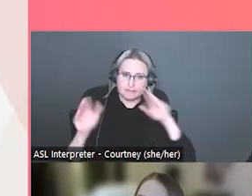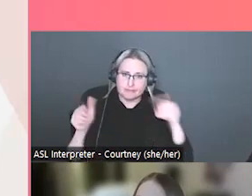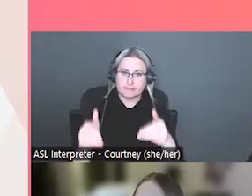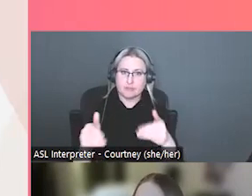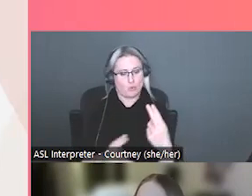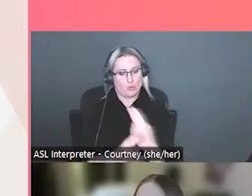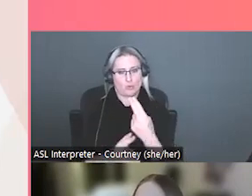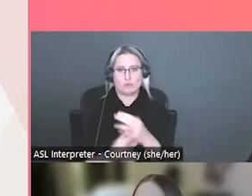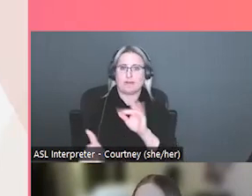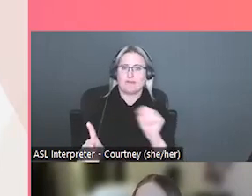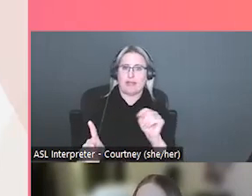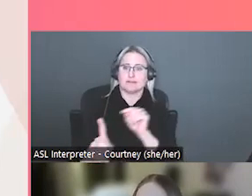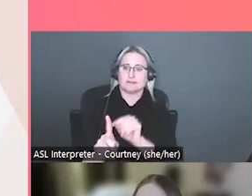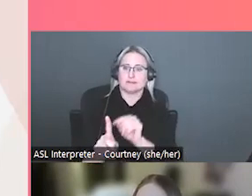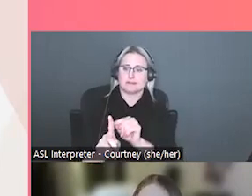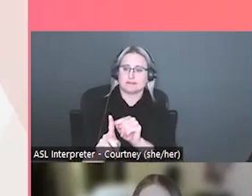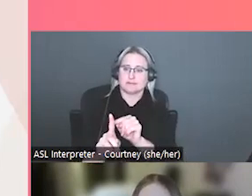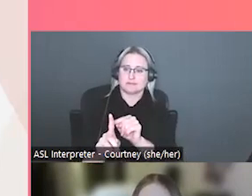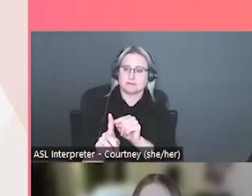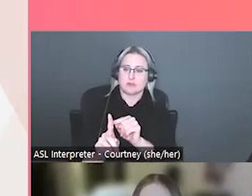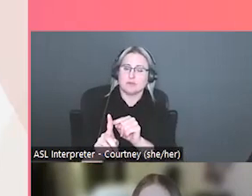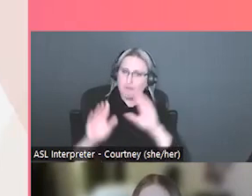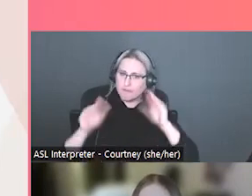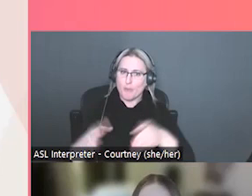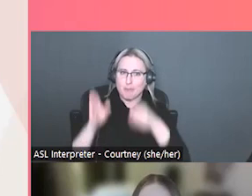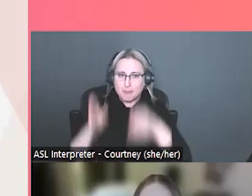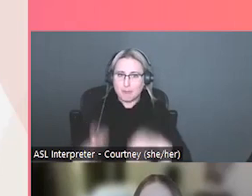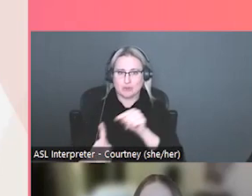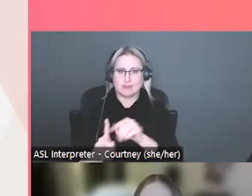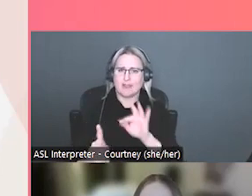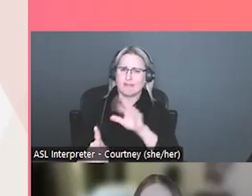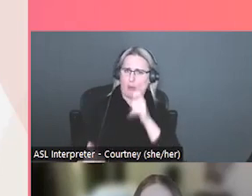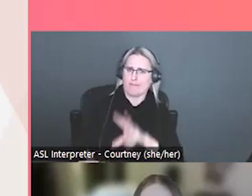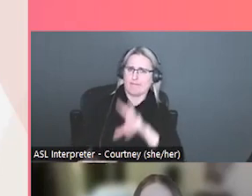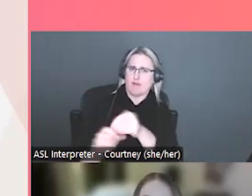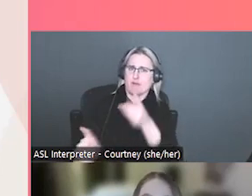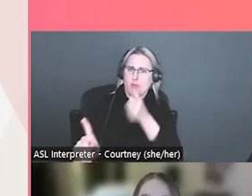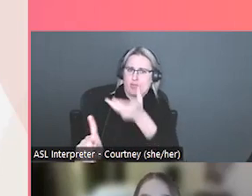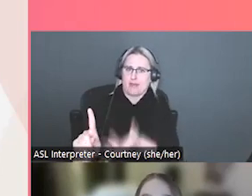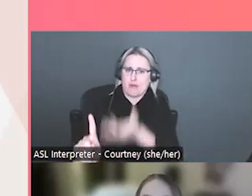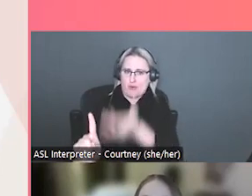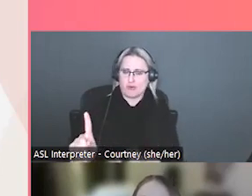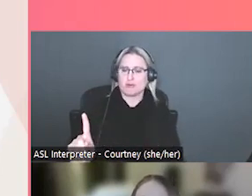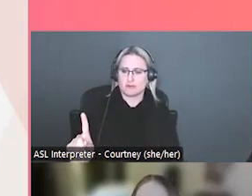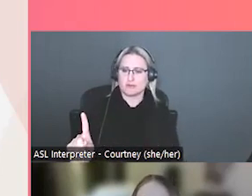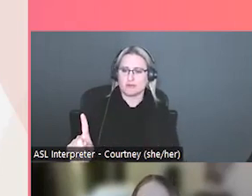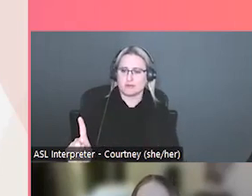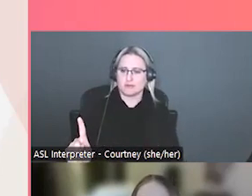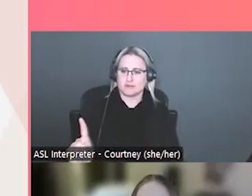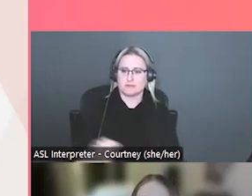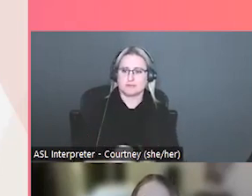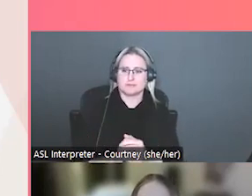of fatness as a way of centering the individual, right? Fat is a part of the individual. And it becomes